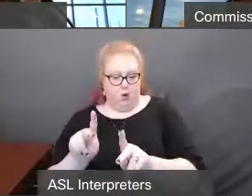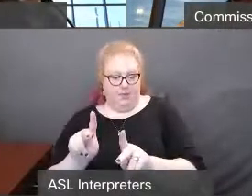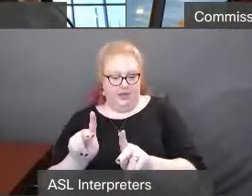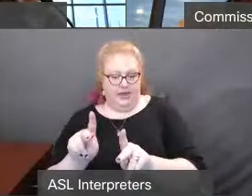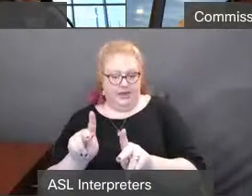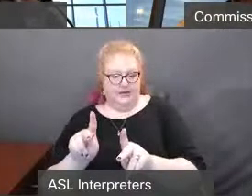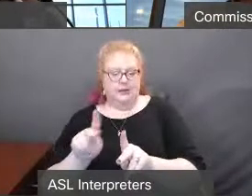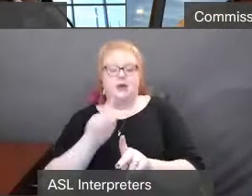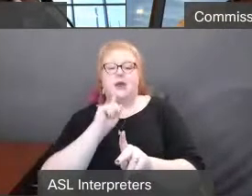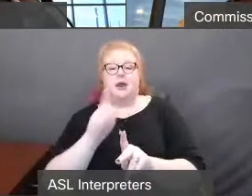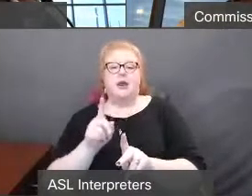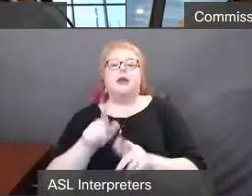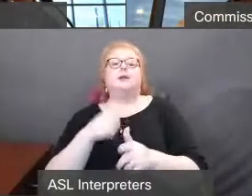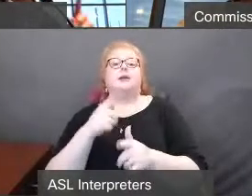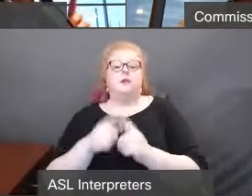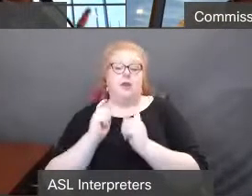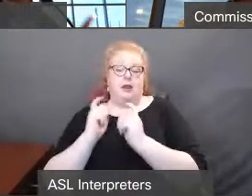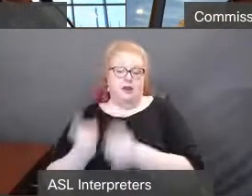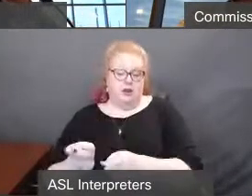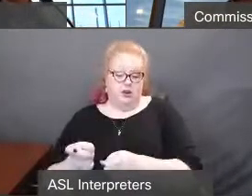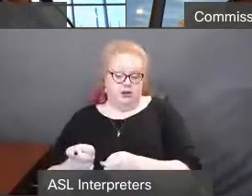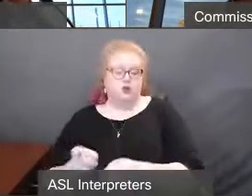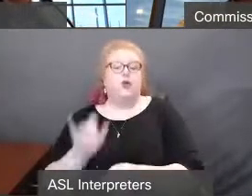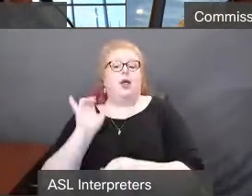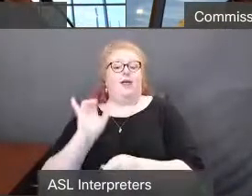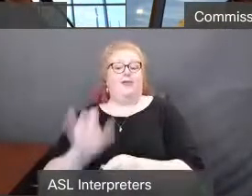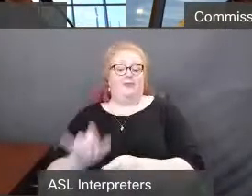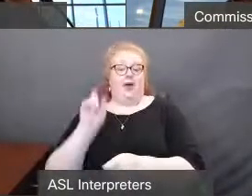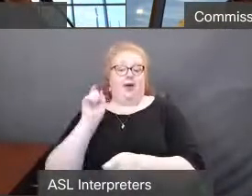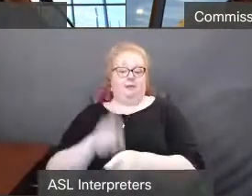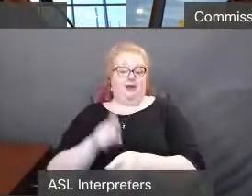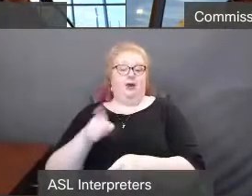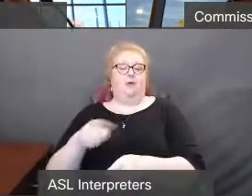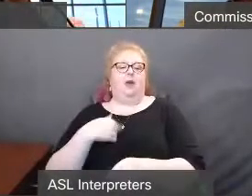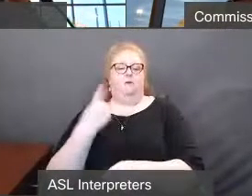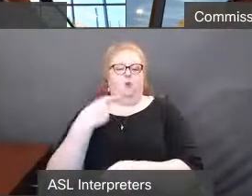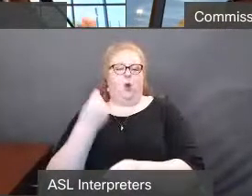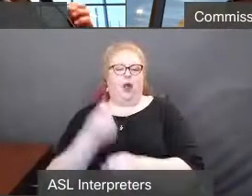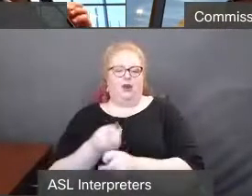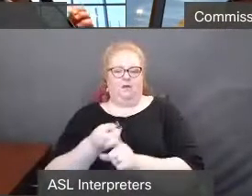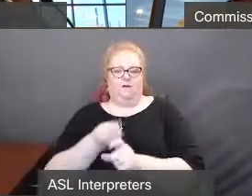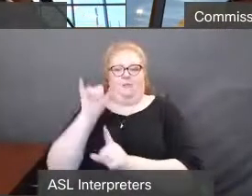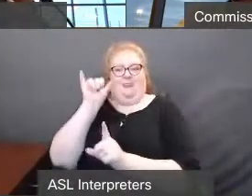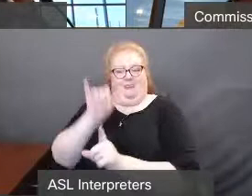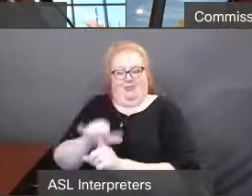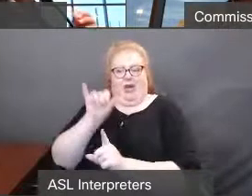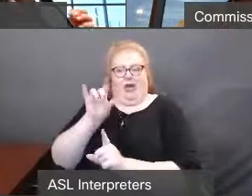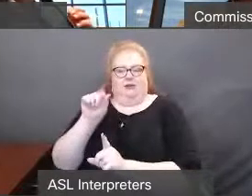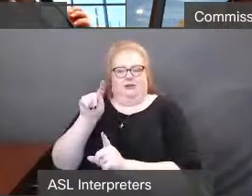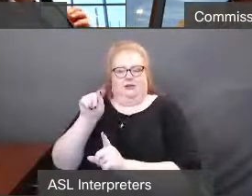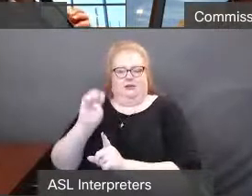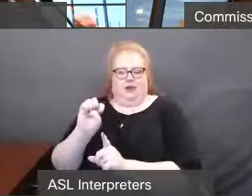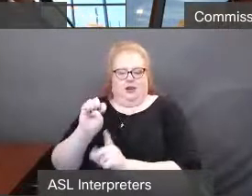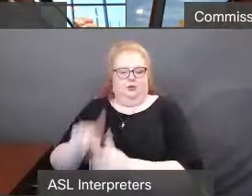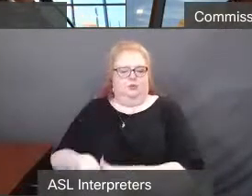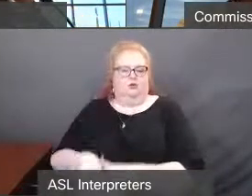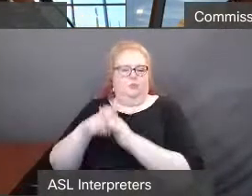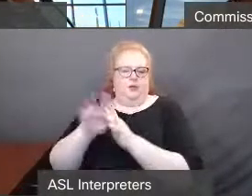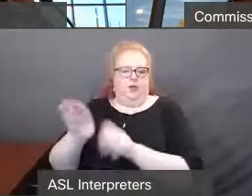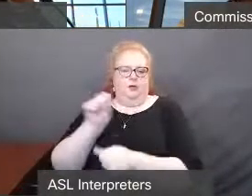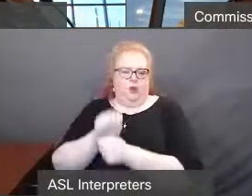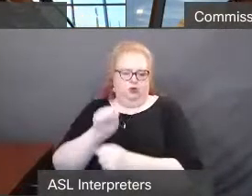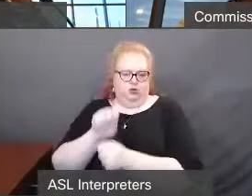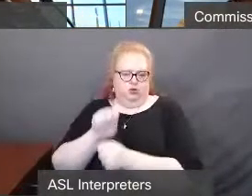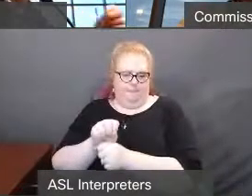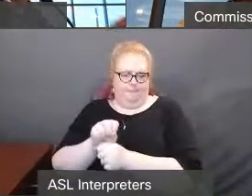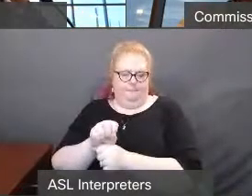is issued. The applicant has 1 year from that date to begin the job and to